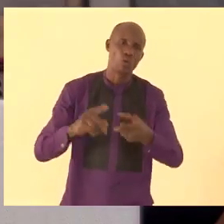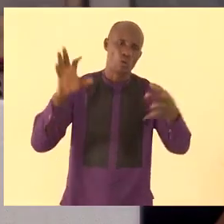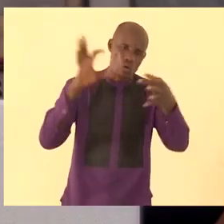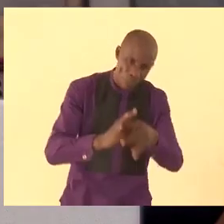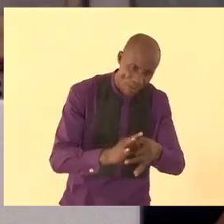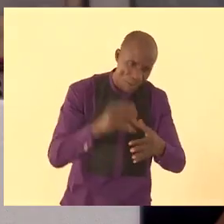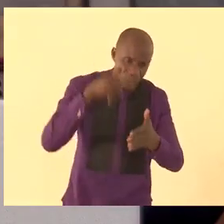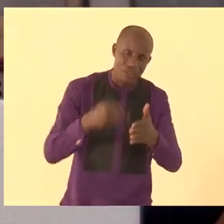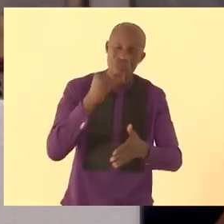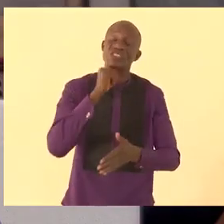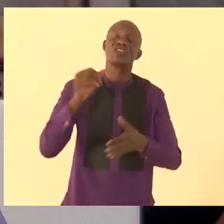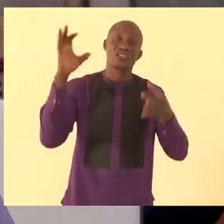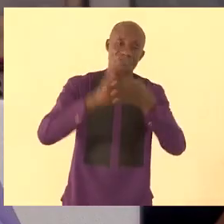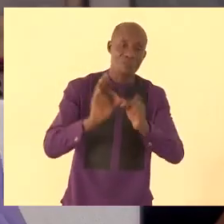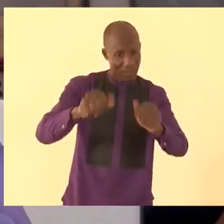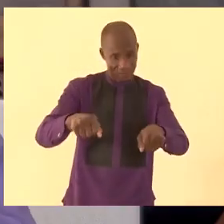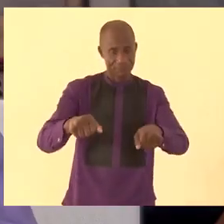combinable.